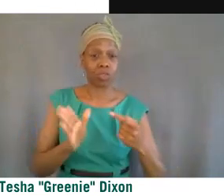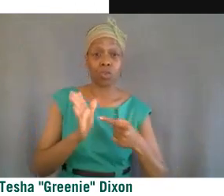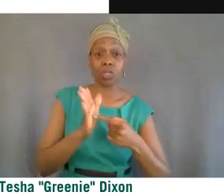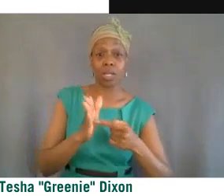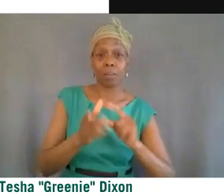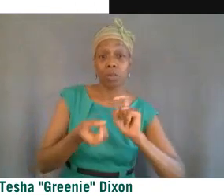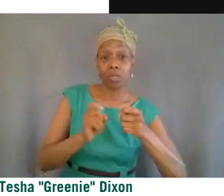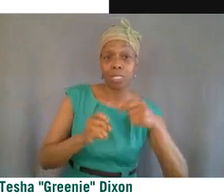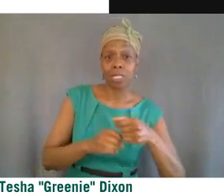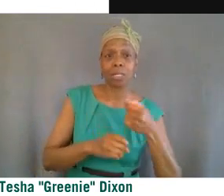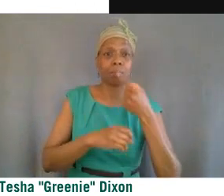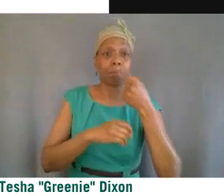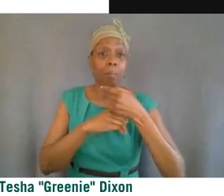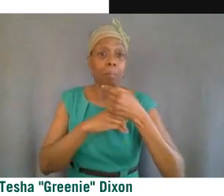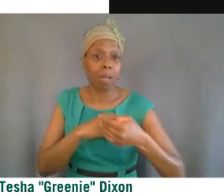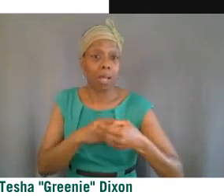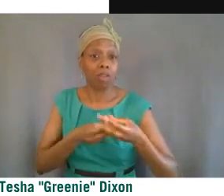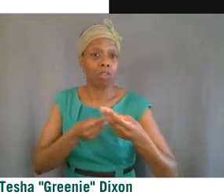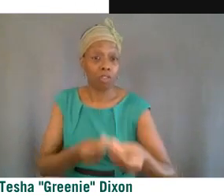oxygen delivery and